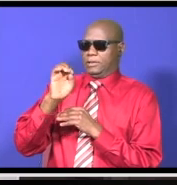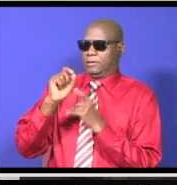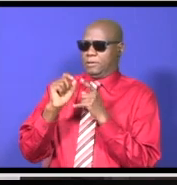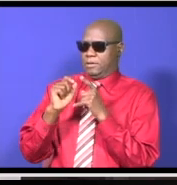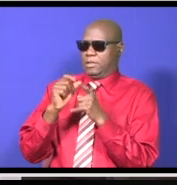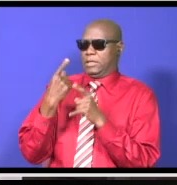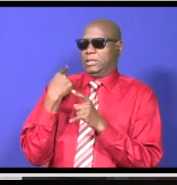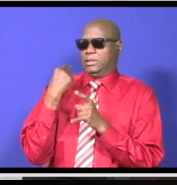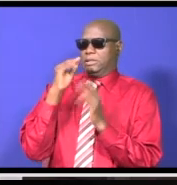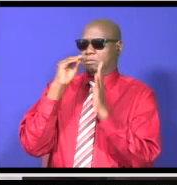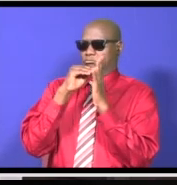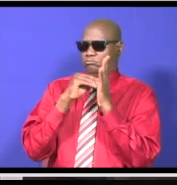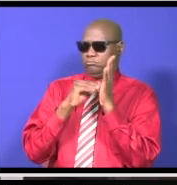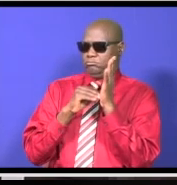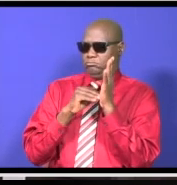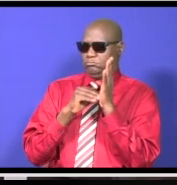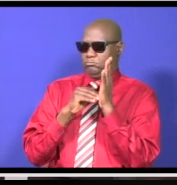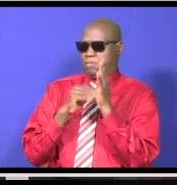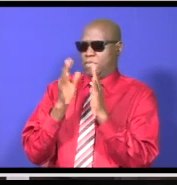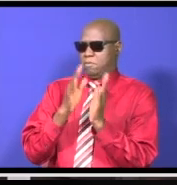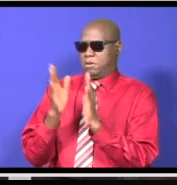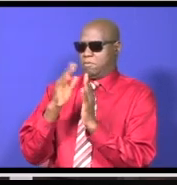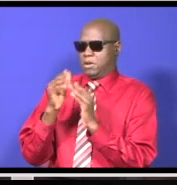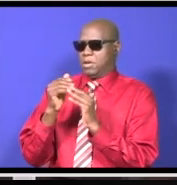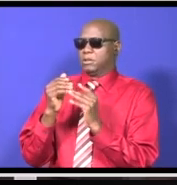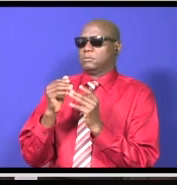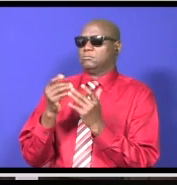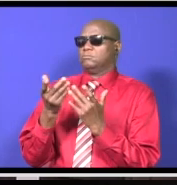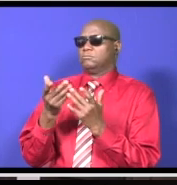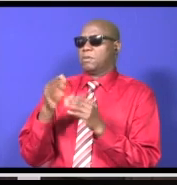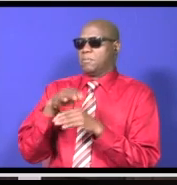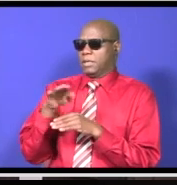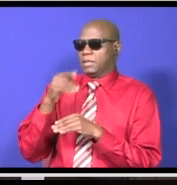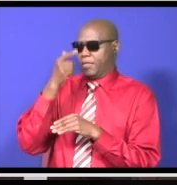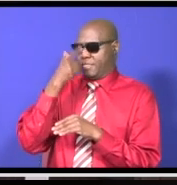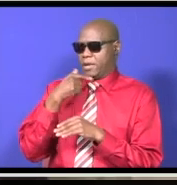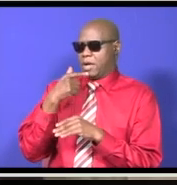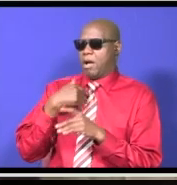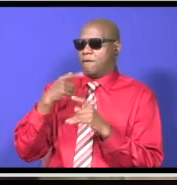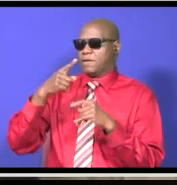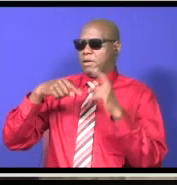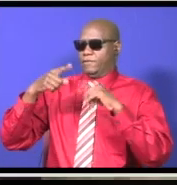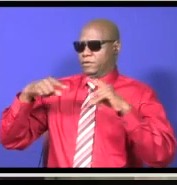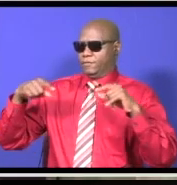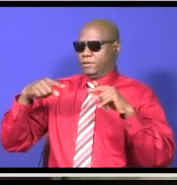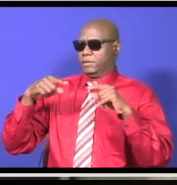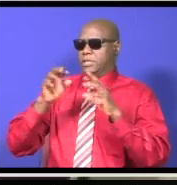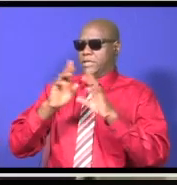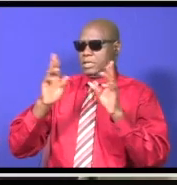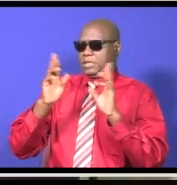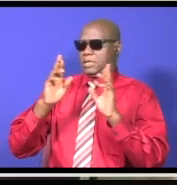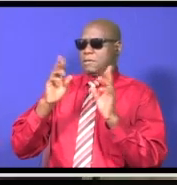a macadamia oil extraction plant in Thika, Kiambu County. It has also diversified into ready-to-eat macadamia,